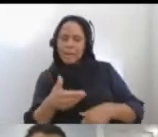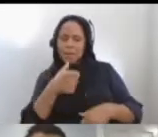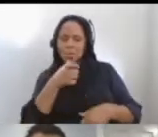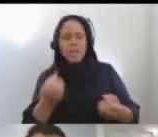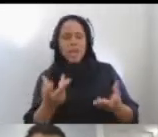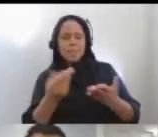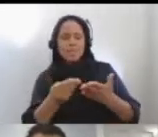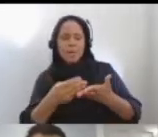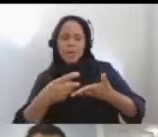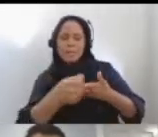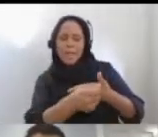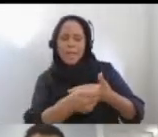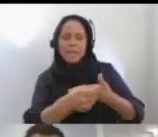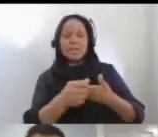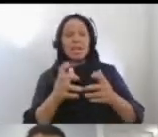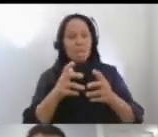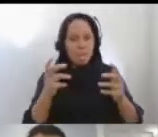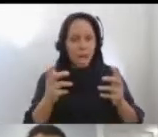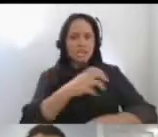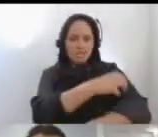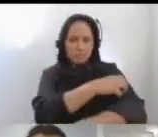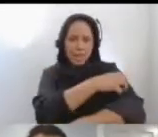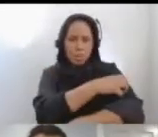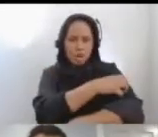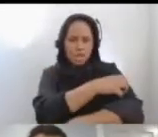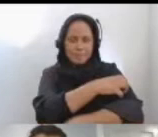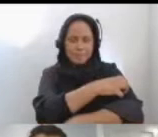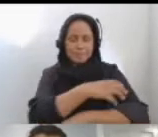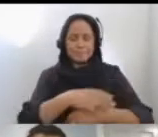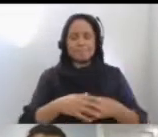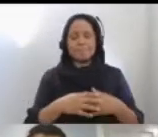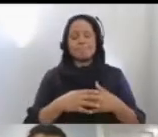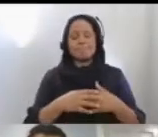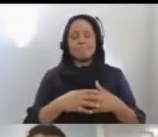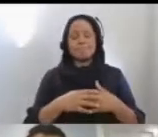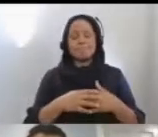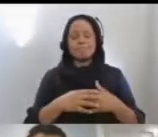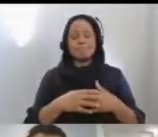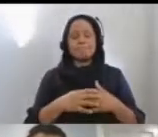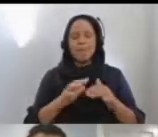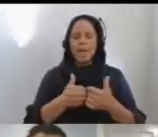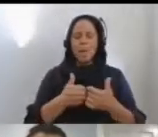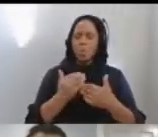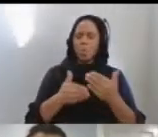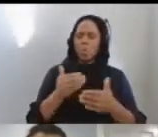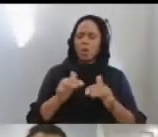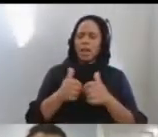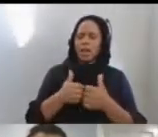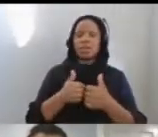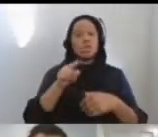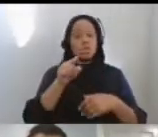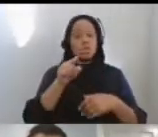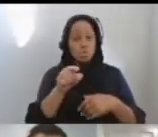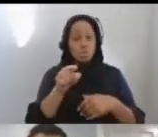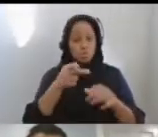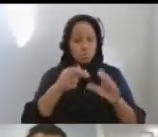them. So there's a lot of power there. And the way it works is you, as a participant, will receive a set